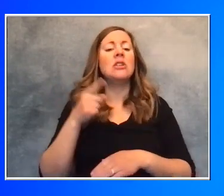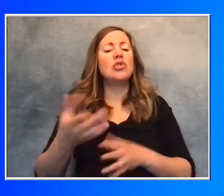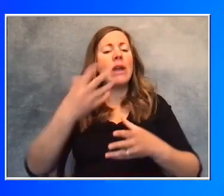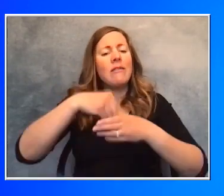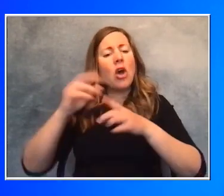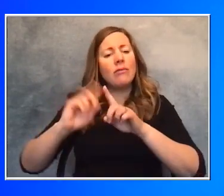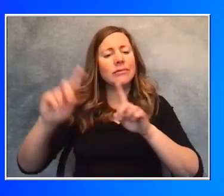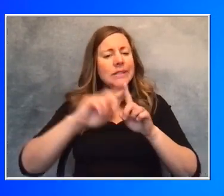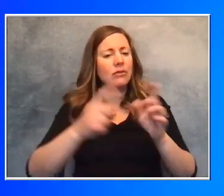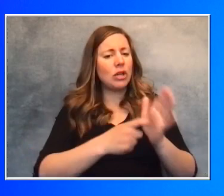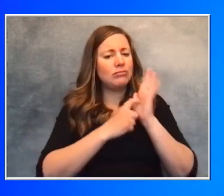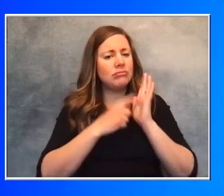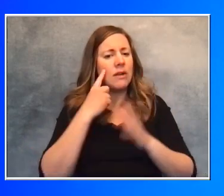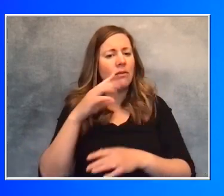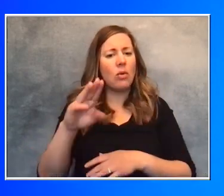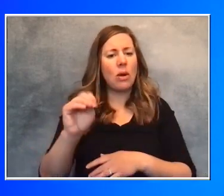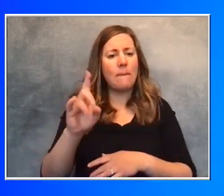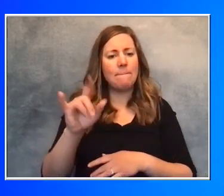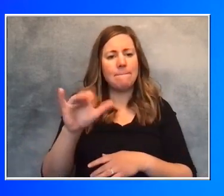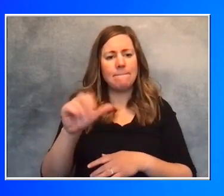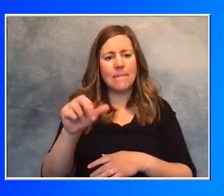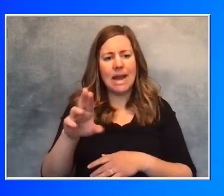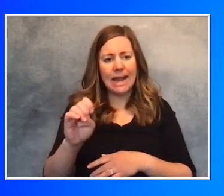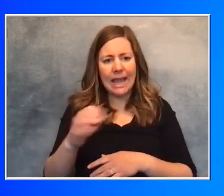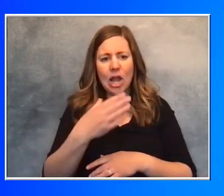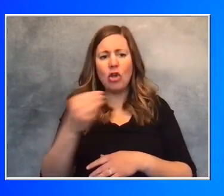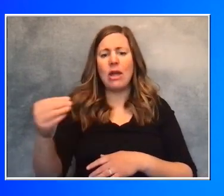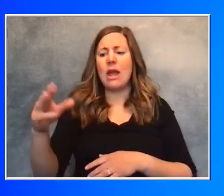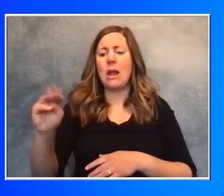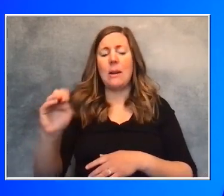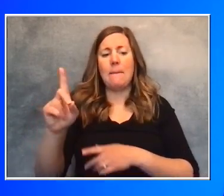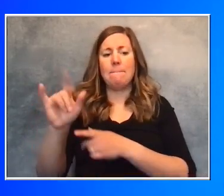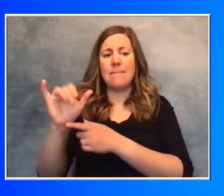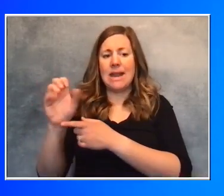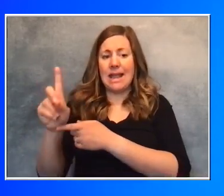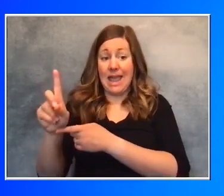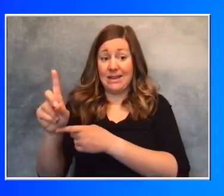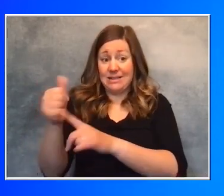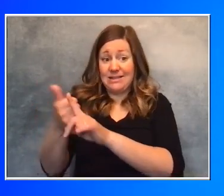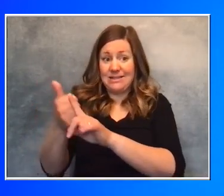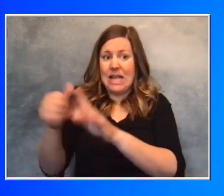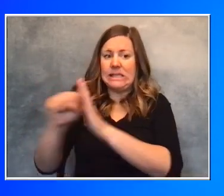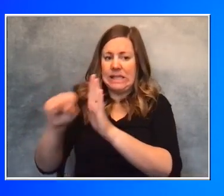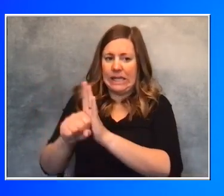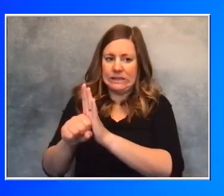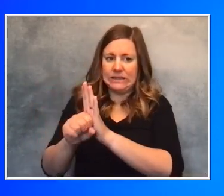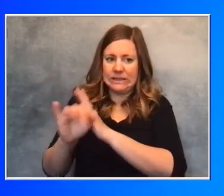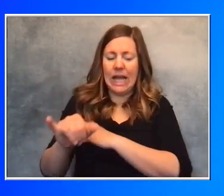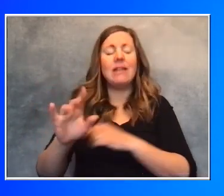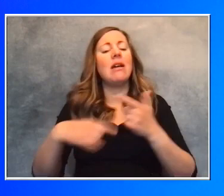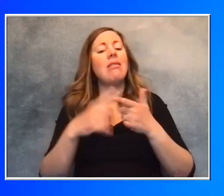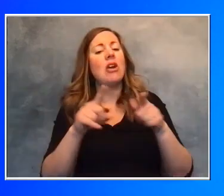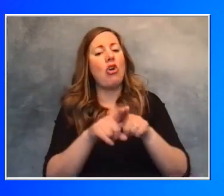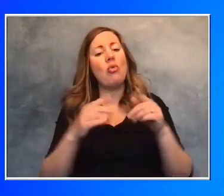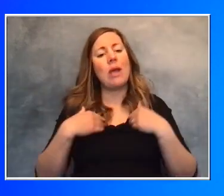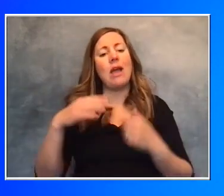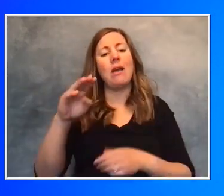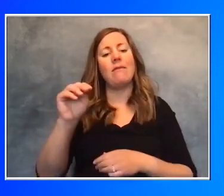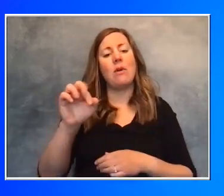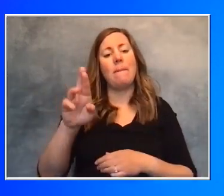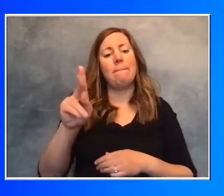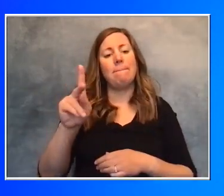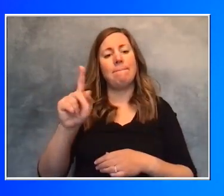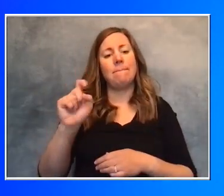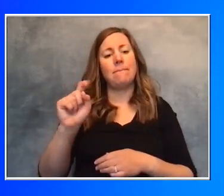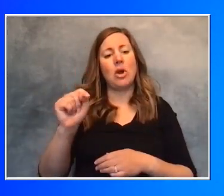They set certain standards for Medicaid, but Medicaid is run by the states, and then we have the marketplace in terms of the